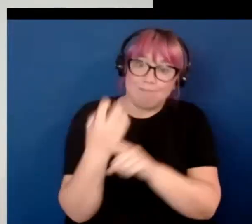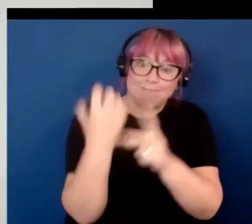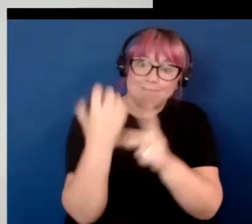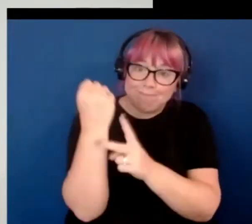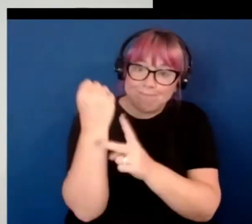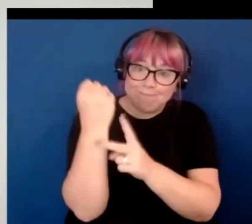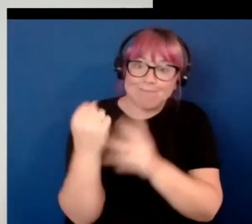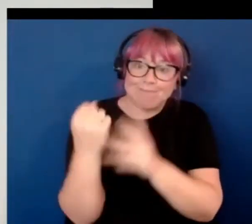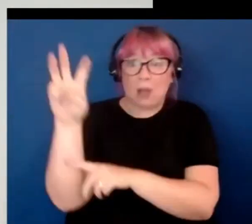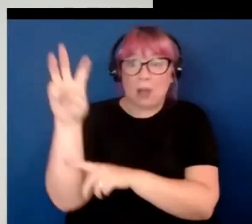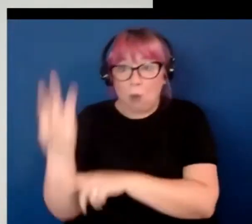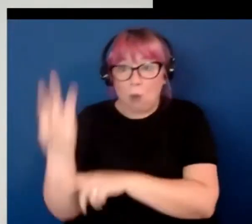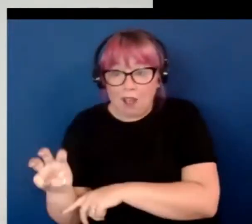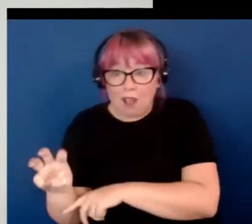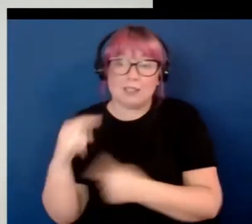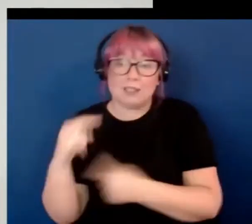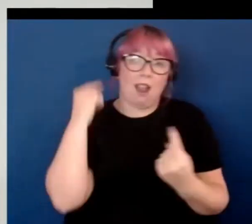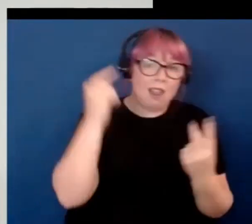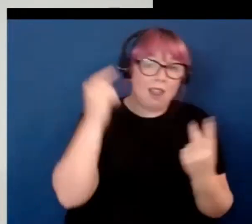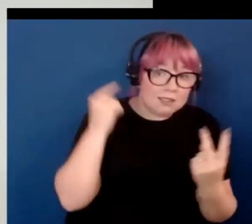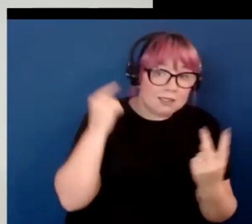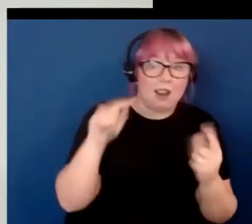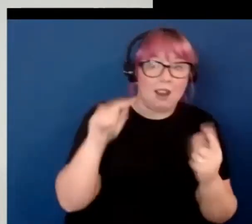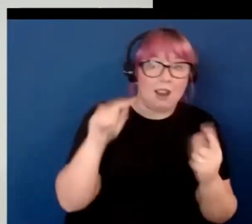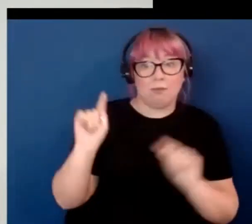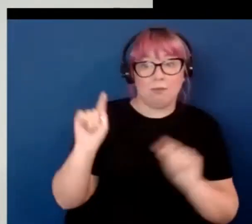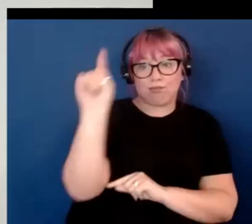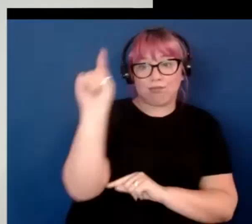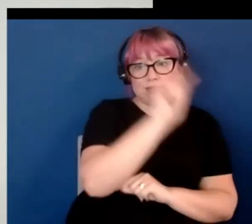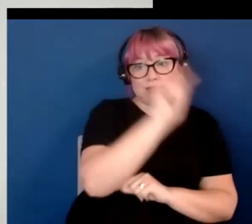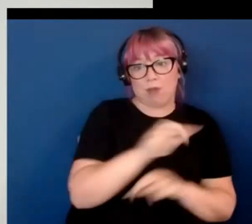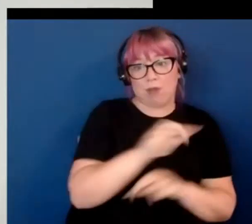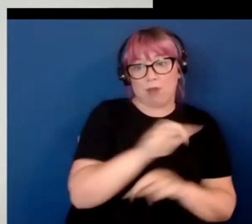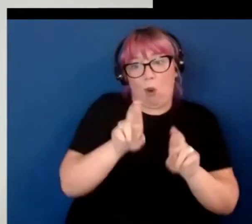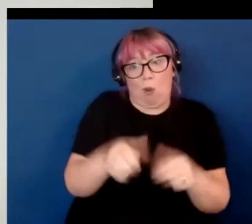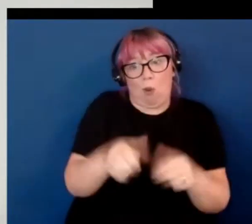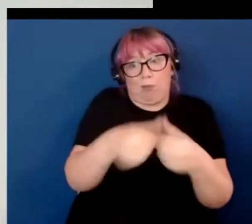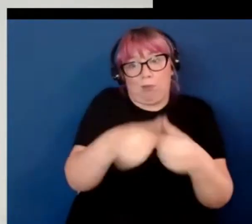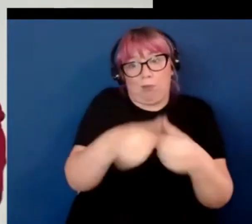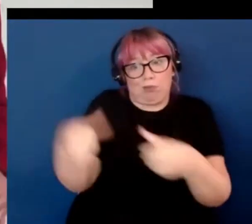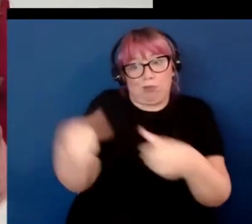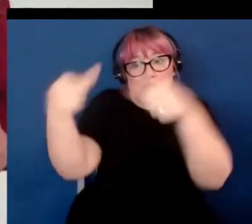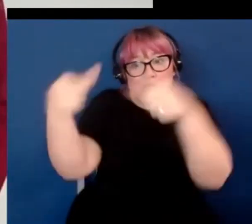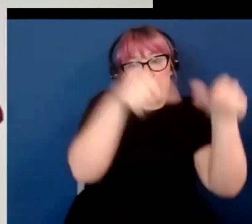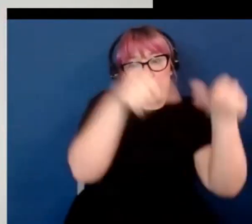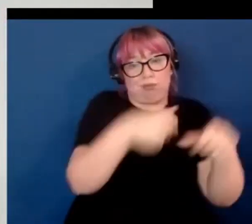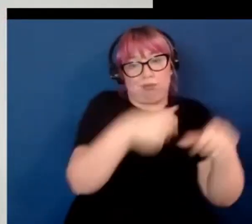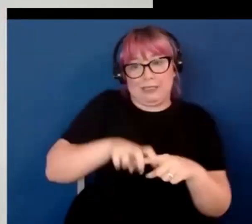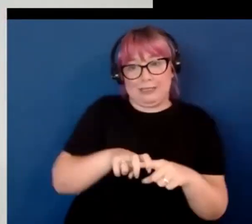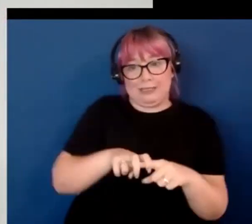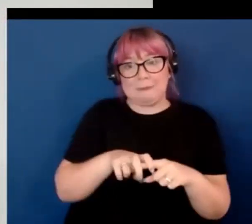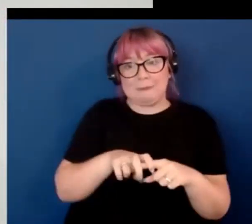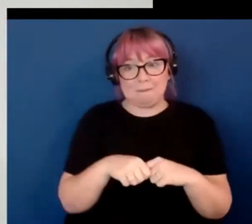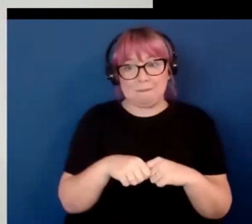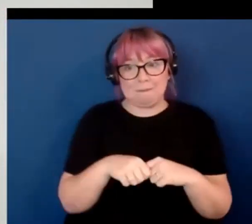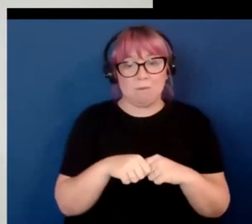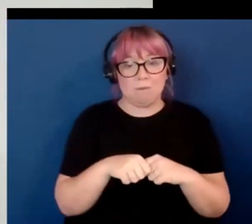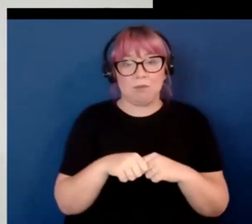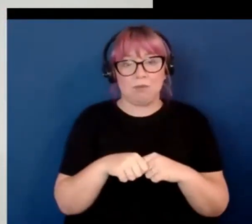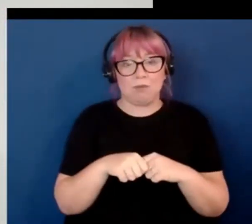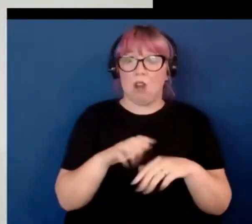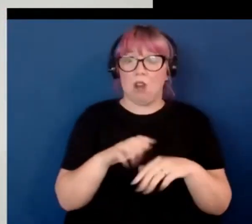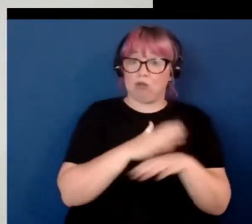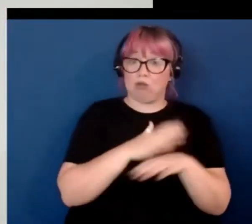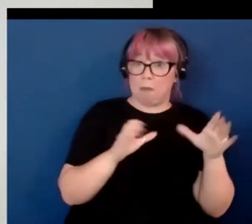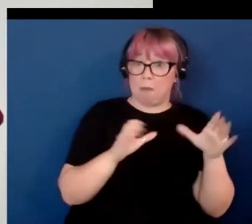and in councils across the country. I cannot wait for next May. The Green Party is a serious party, a major party